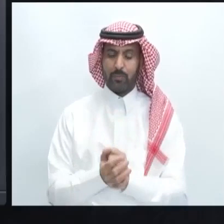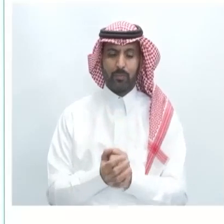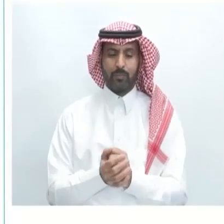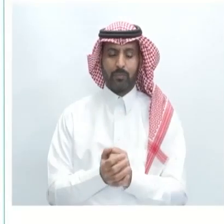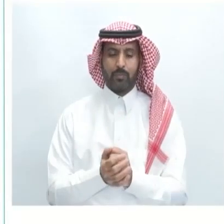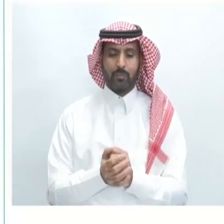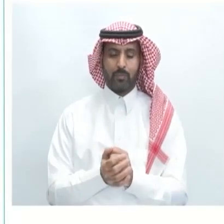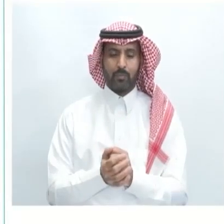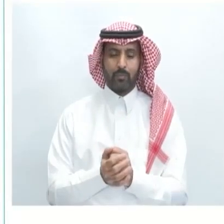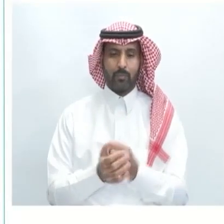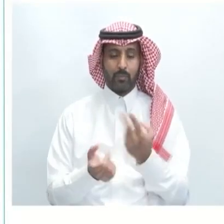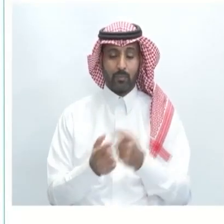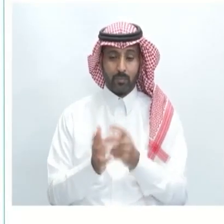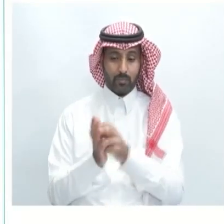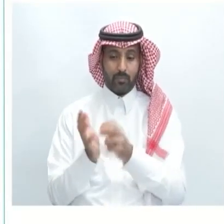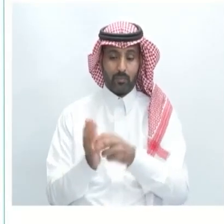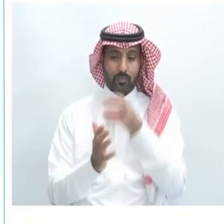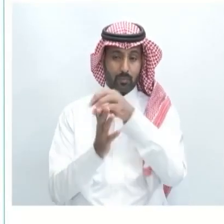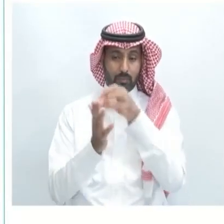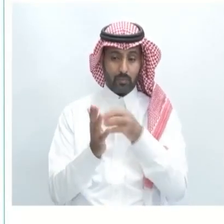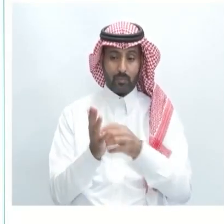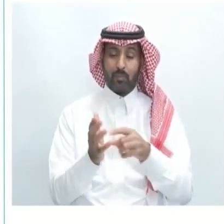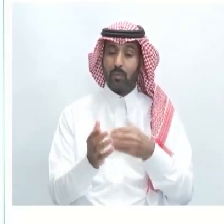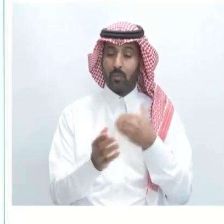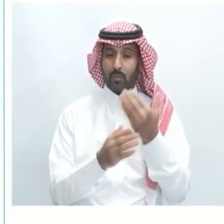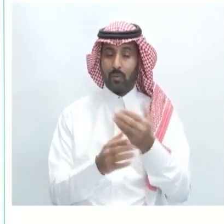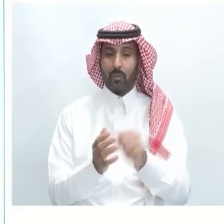itself? Include grammar points from units